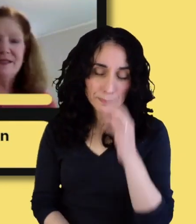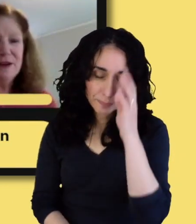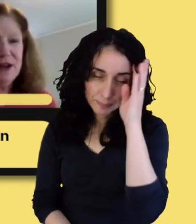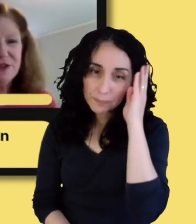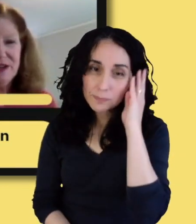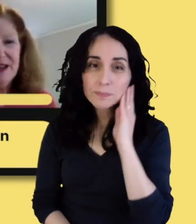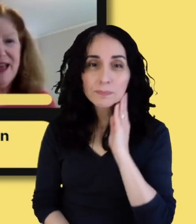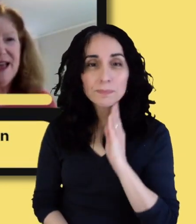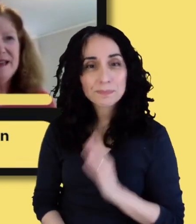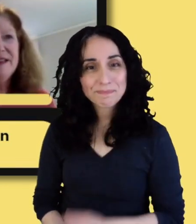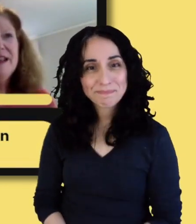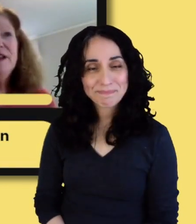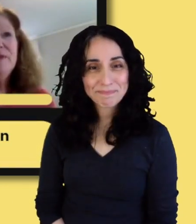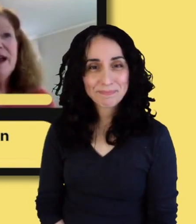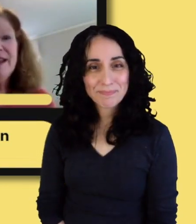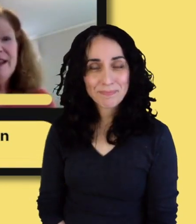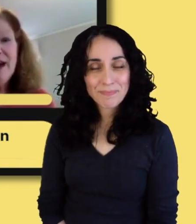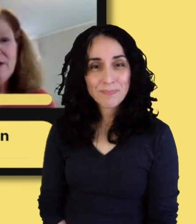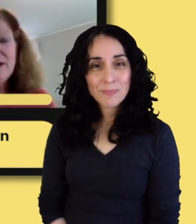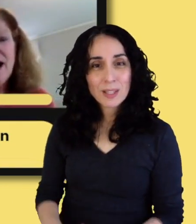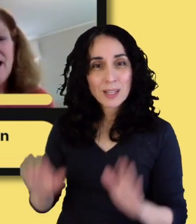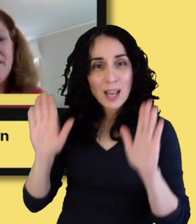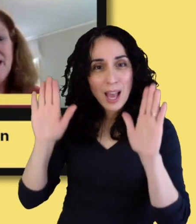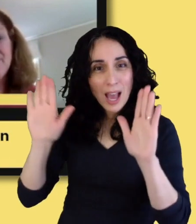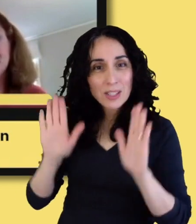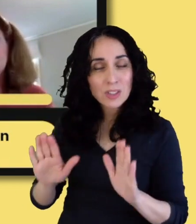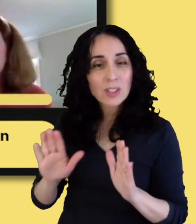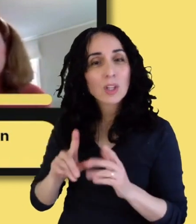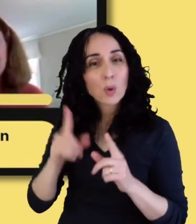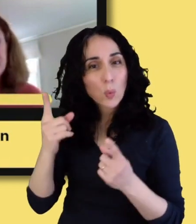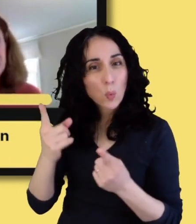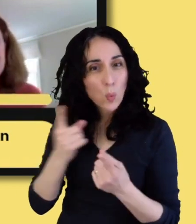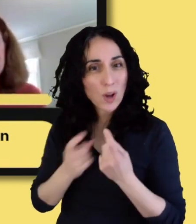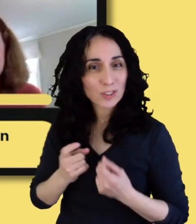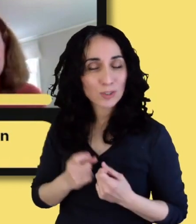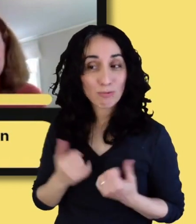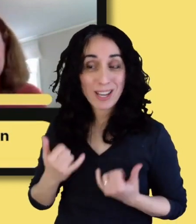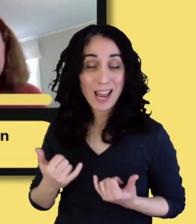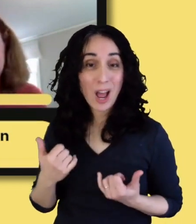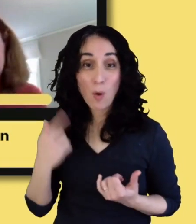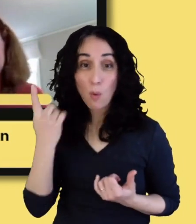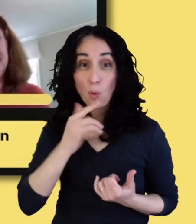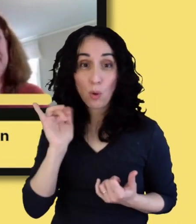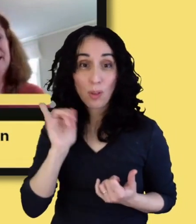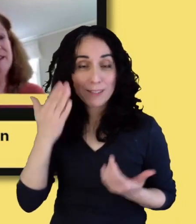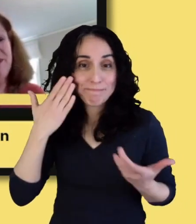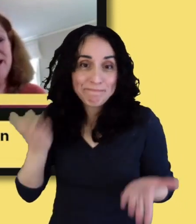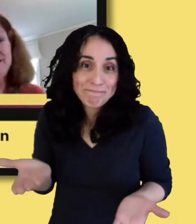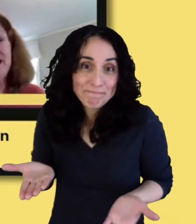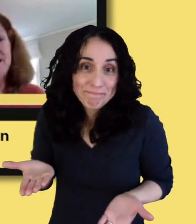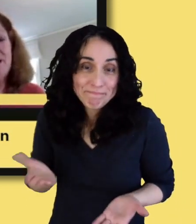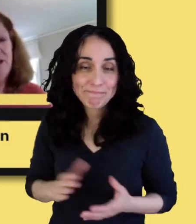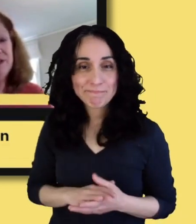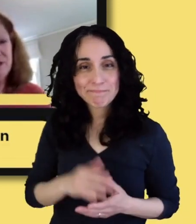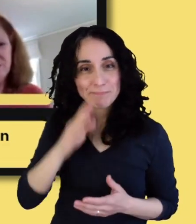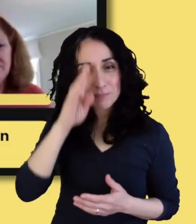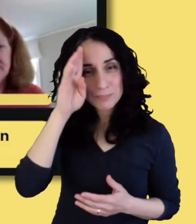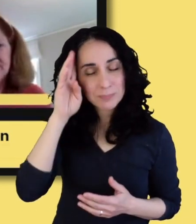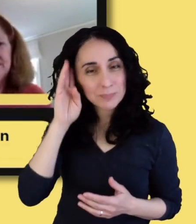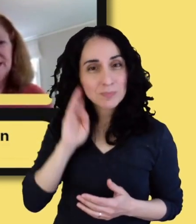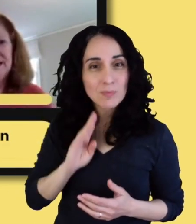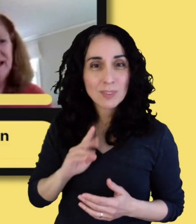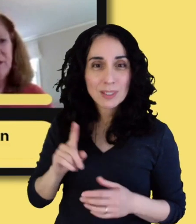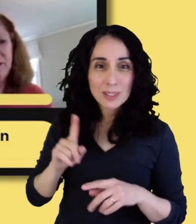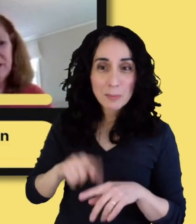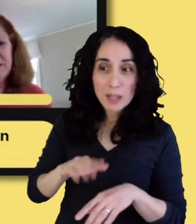That's an excellent question. And right now, I'm not sure what that's going to look like because I think it really depends on all the